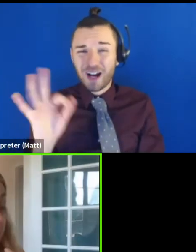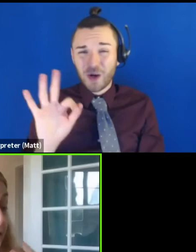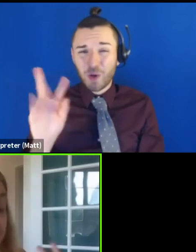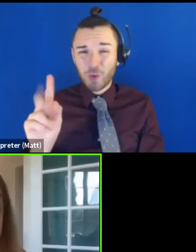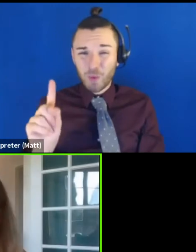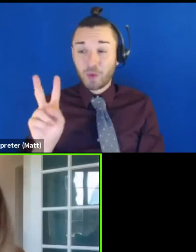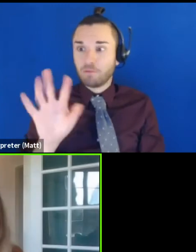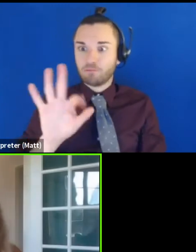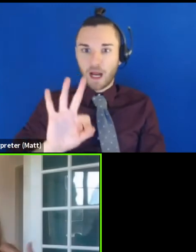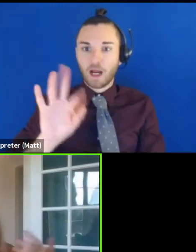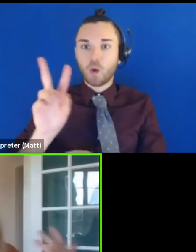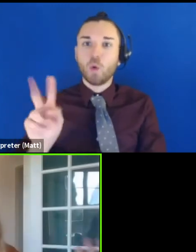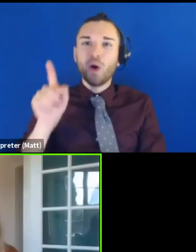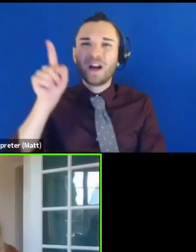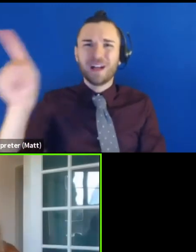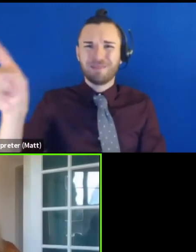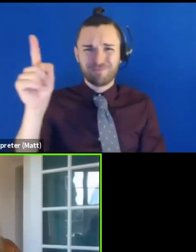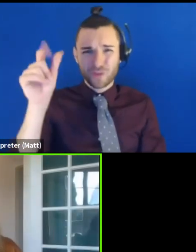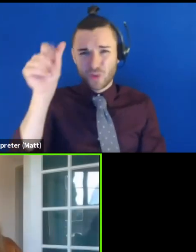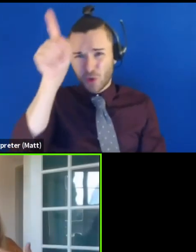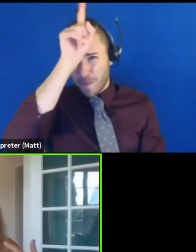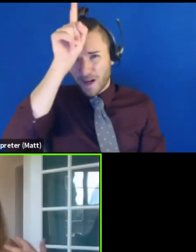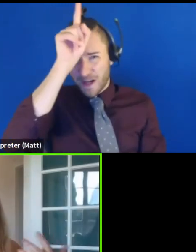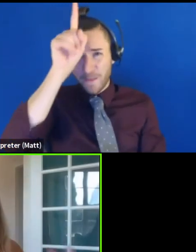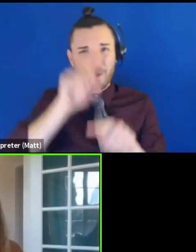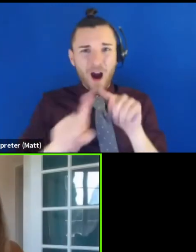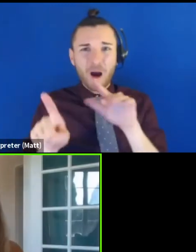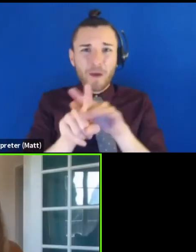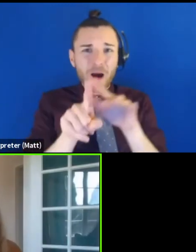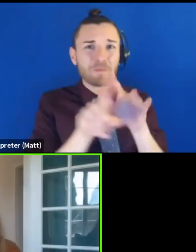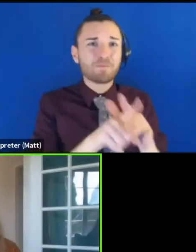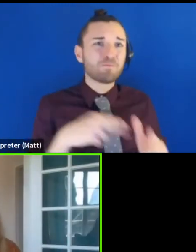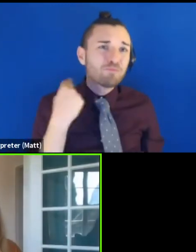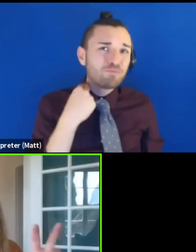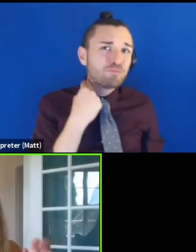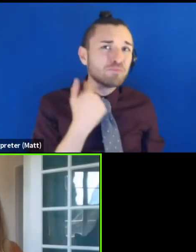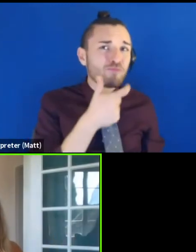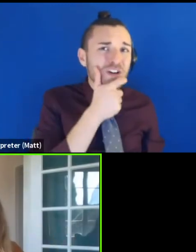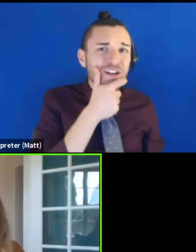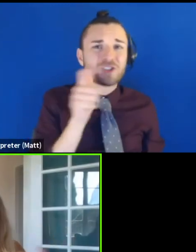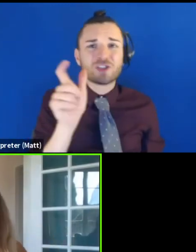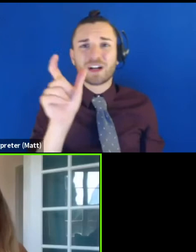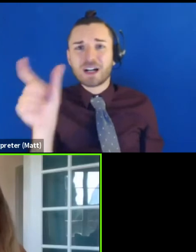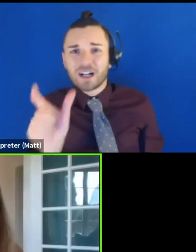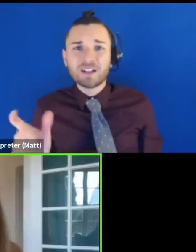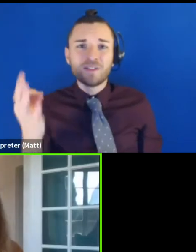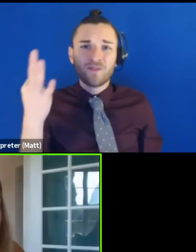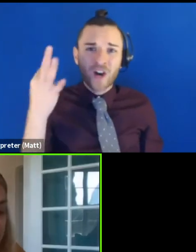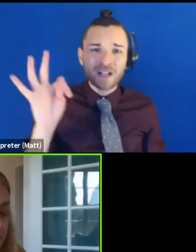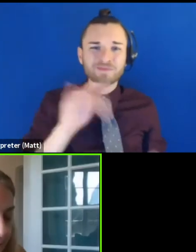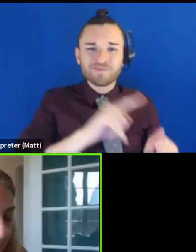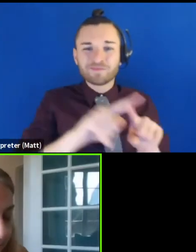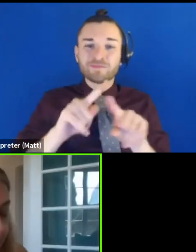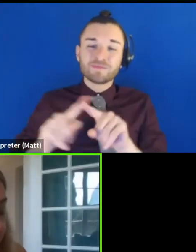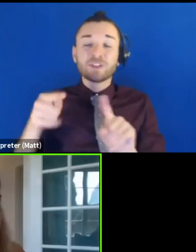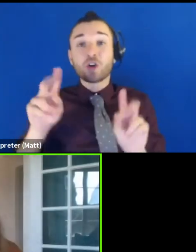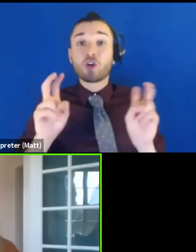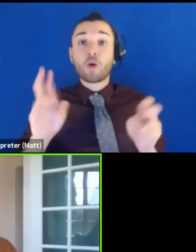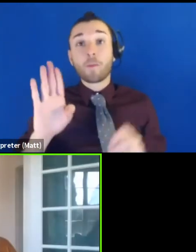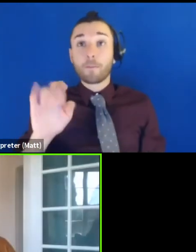it's in Italian, French, British literature. The beautiful Jewess, you know, Belle Jewess or